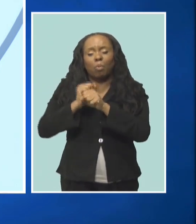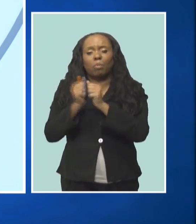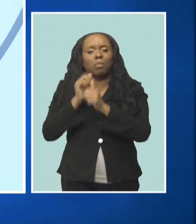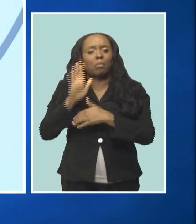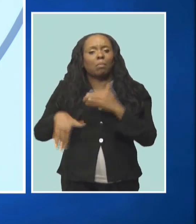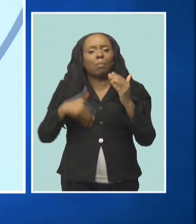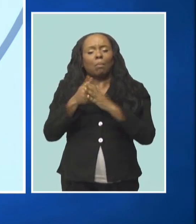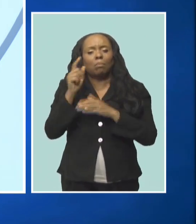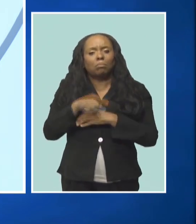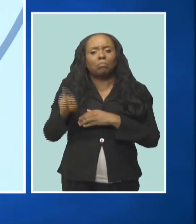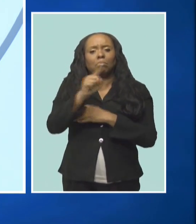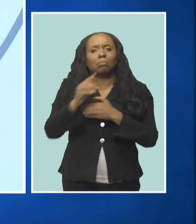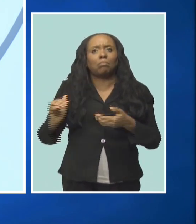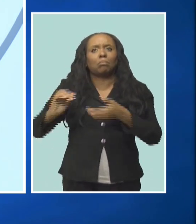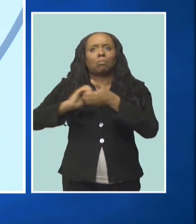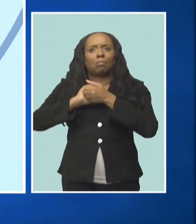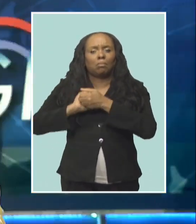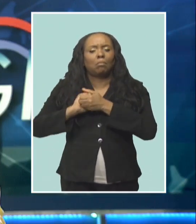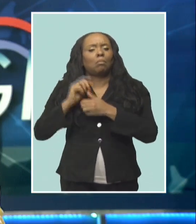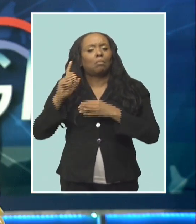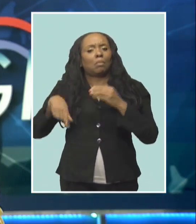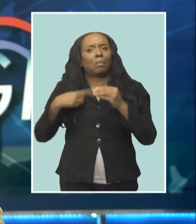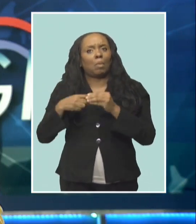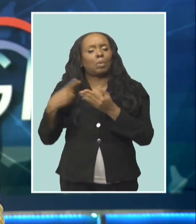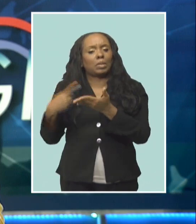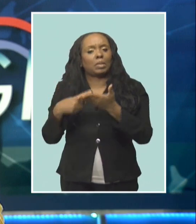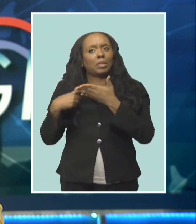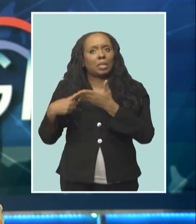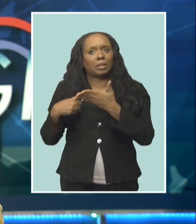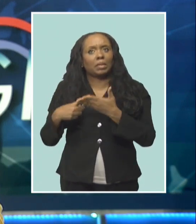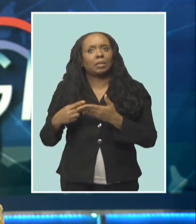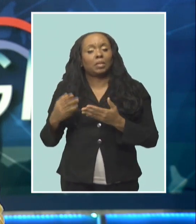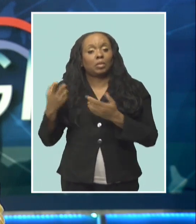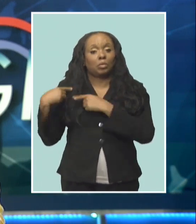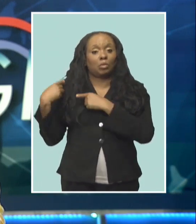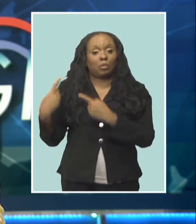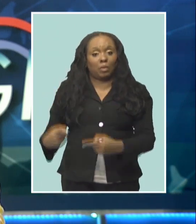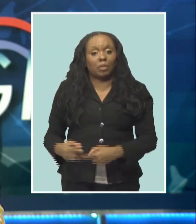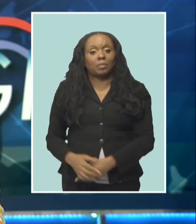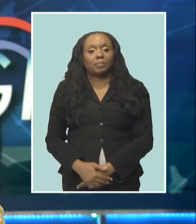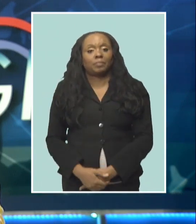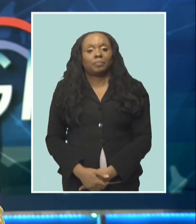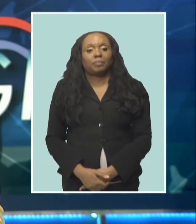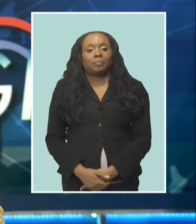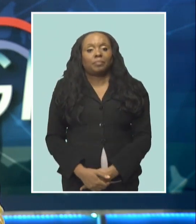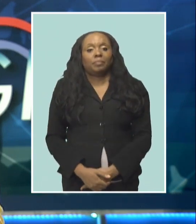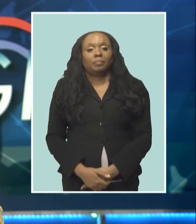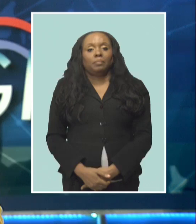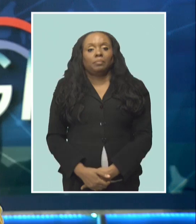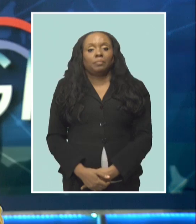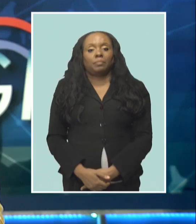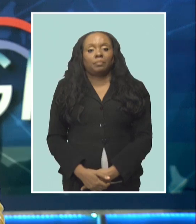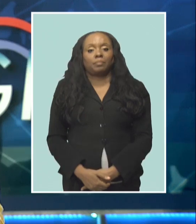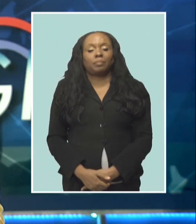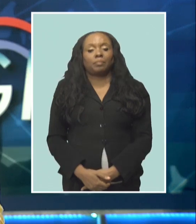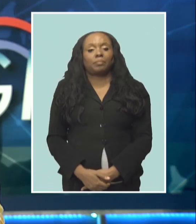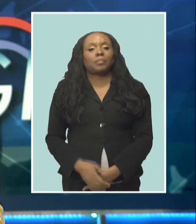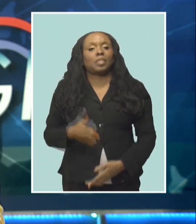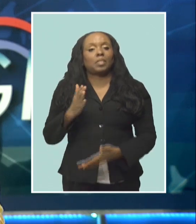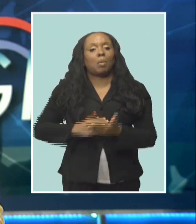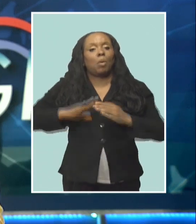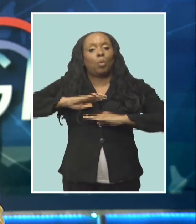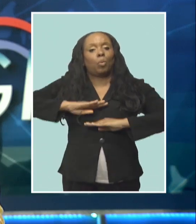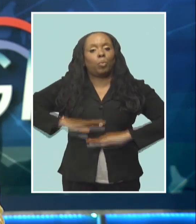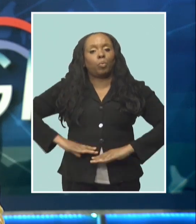able to deliver on what we've discussed. Some relief offered tonight from the penalties and interest